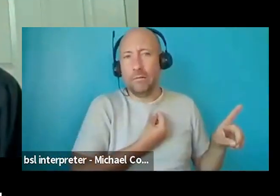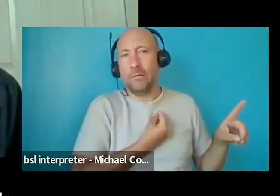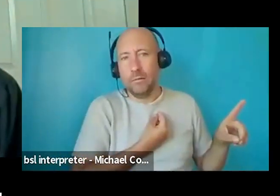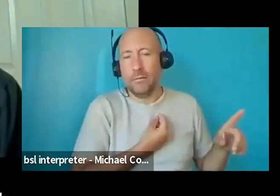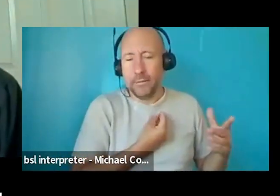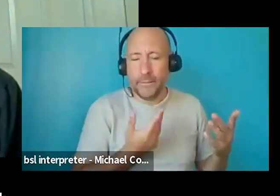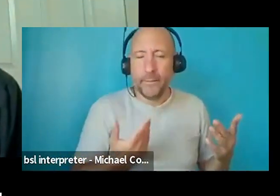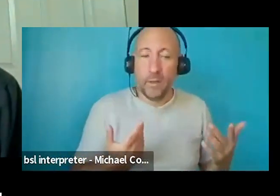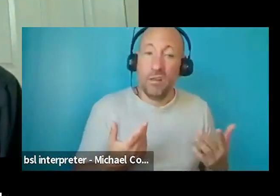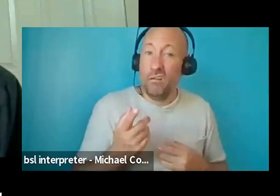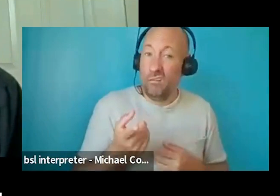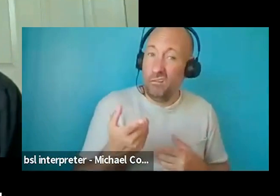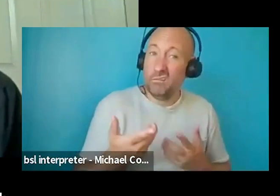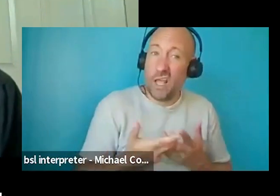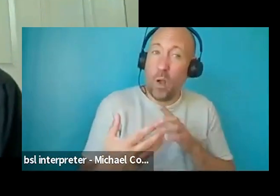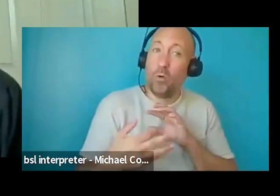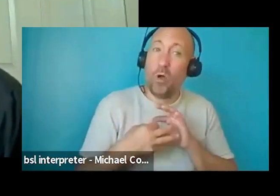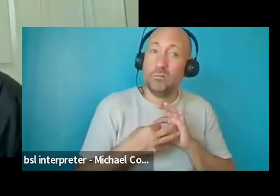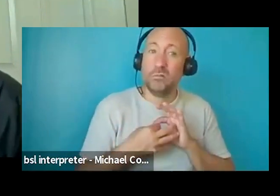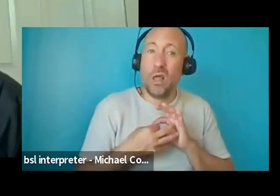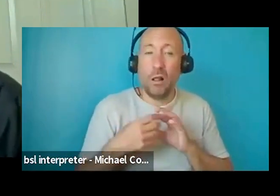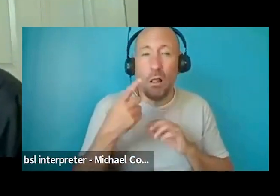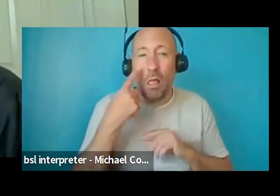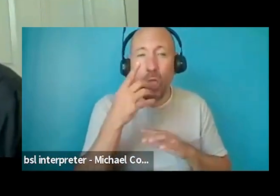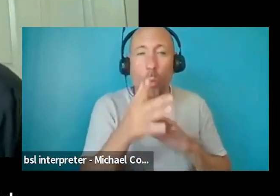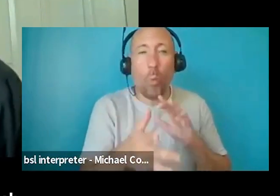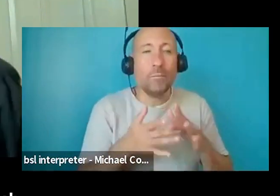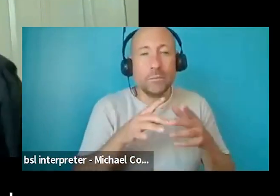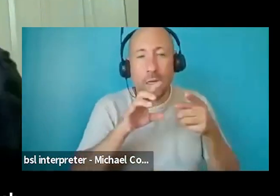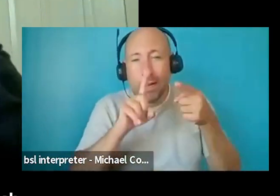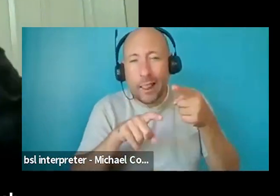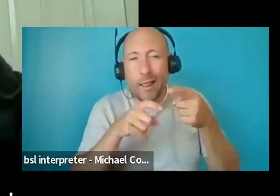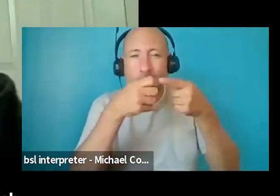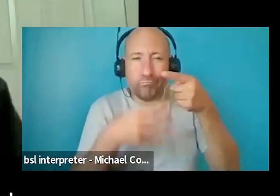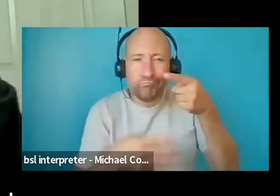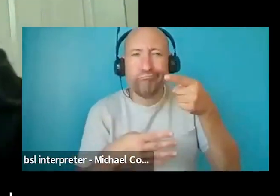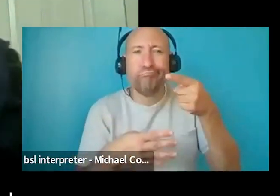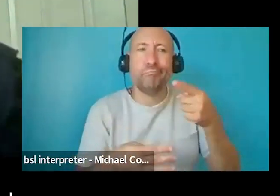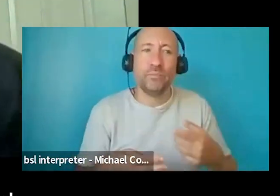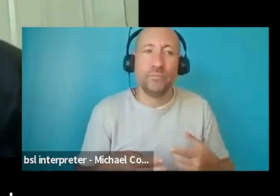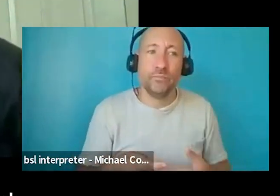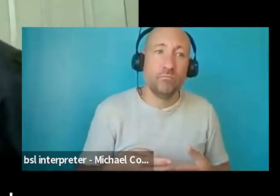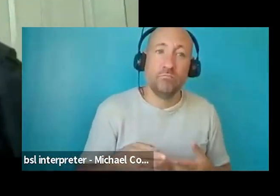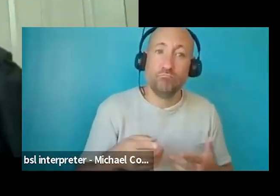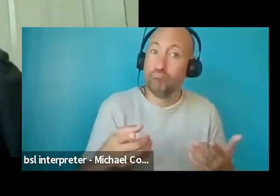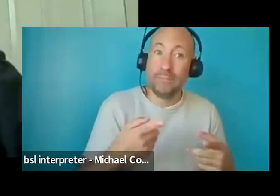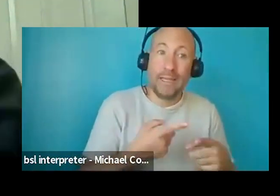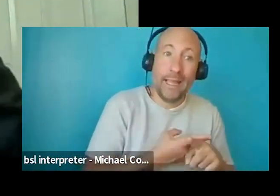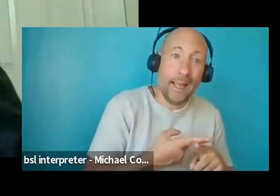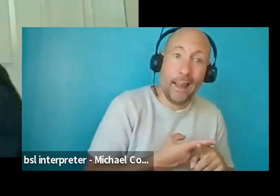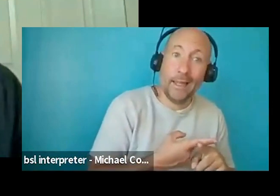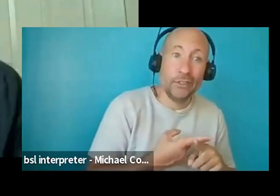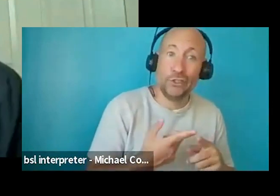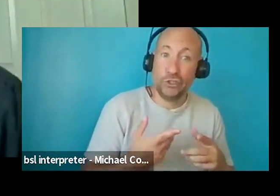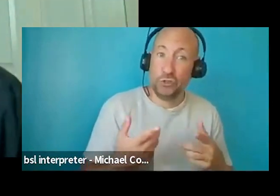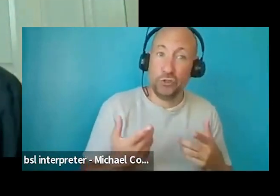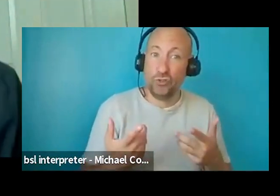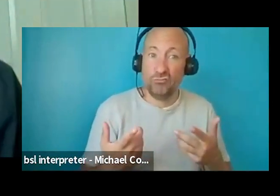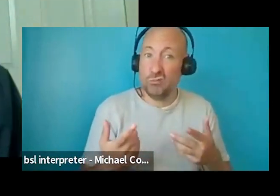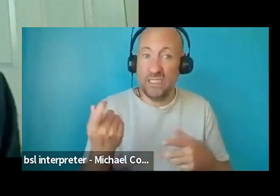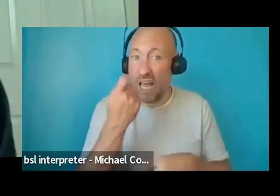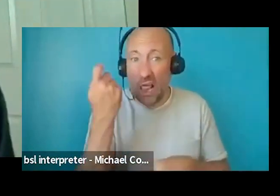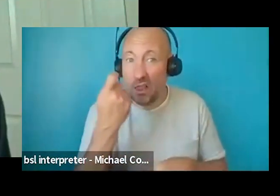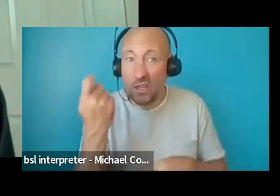to to get in touch with. So yeah, you can do that in English. If you'd like to do that in